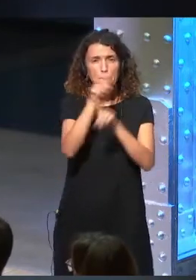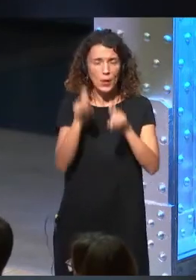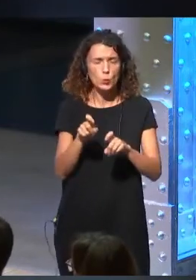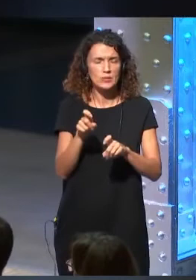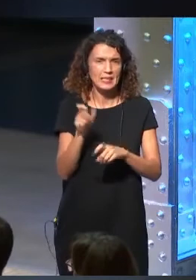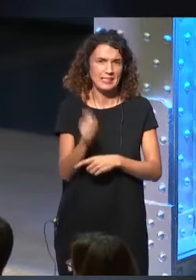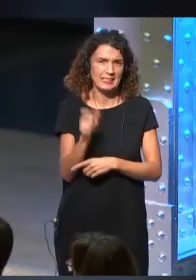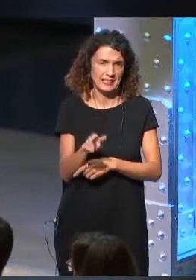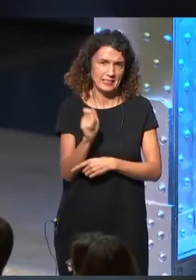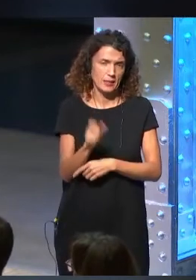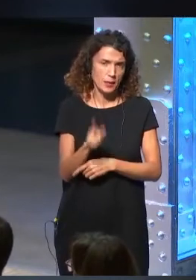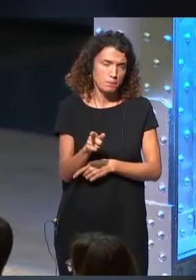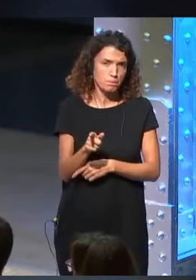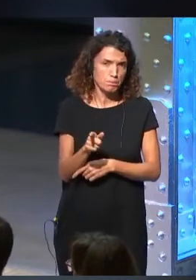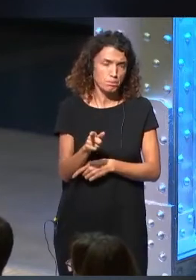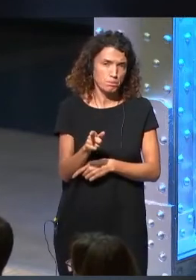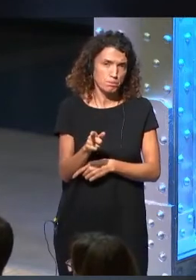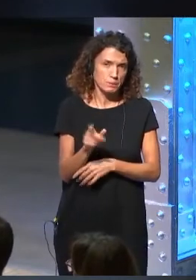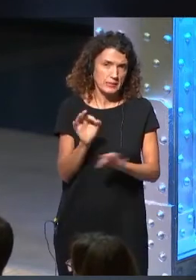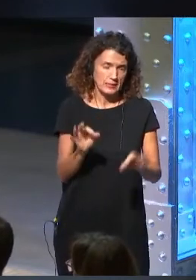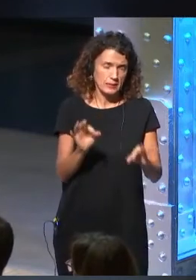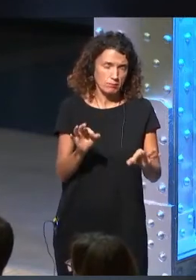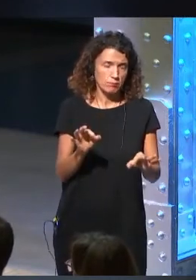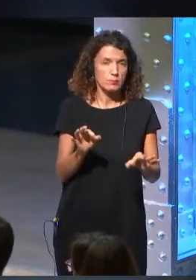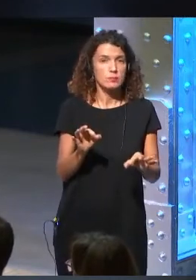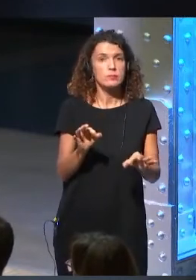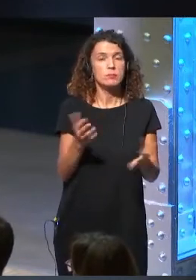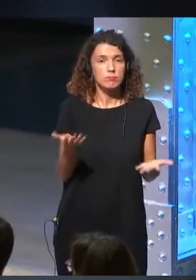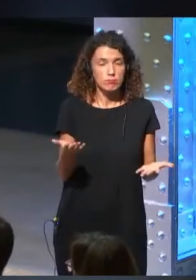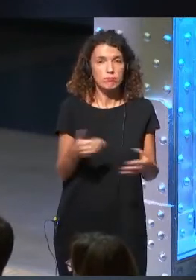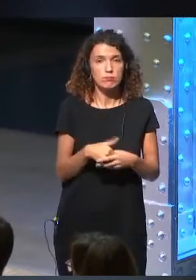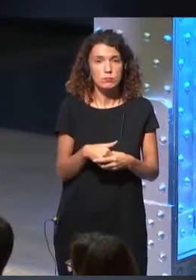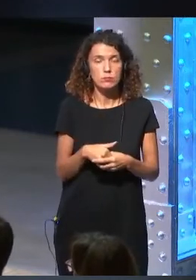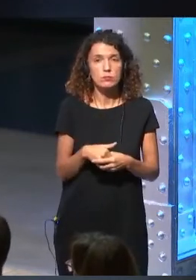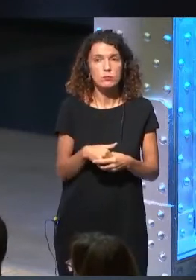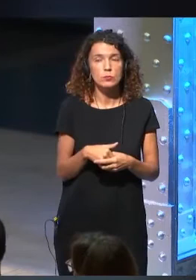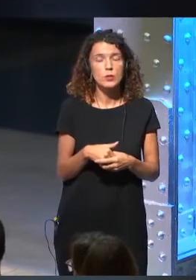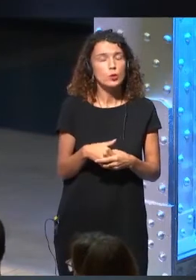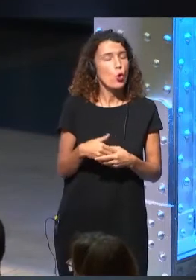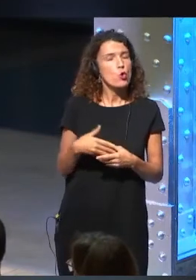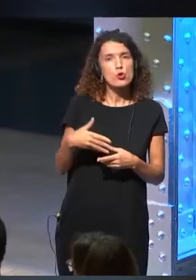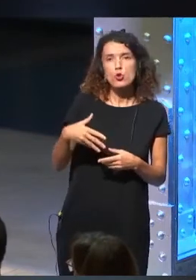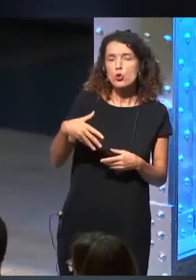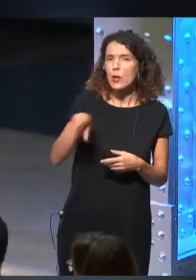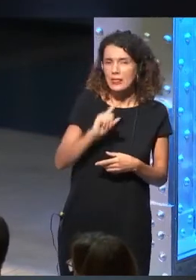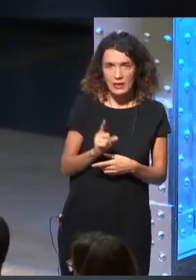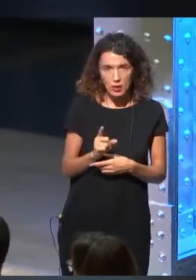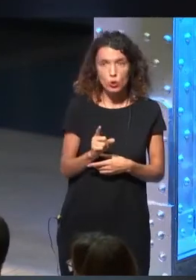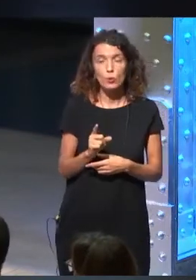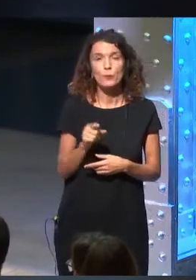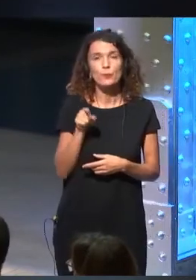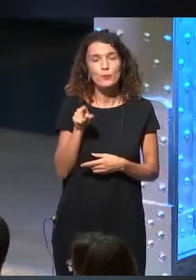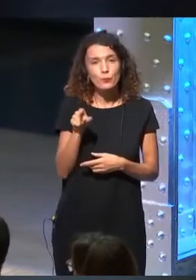naive, but actually quite clever. Said, I don't understand, if this is such a terribly